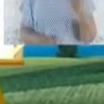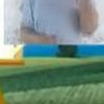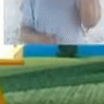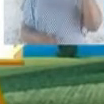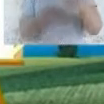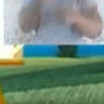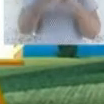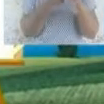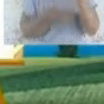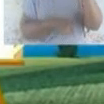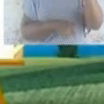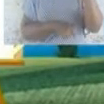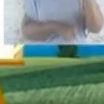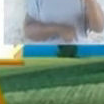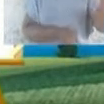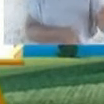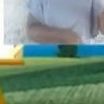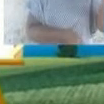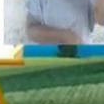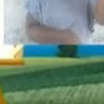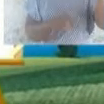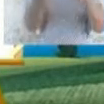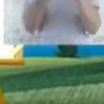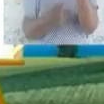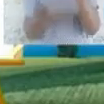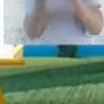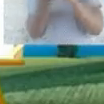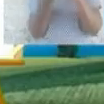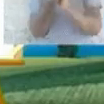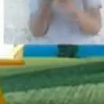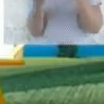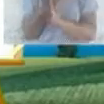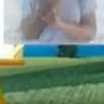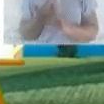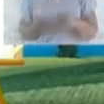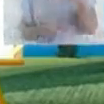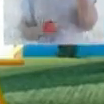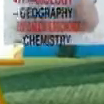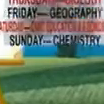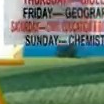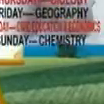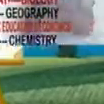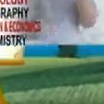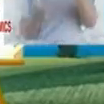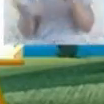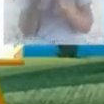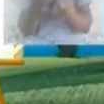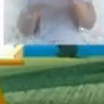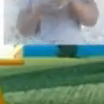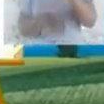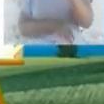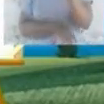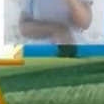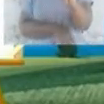day from 12 noon to 1 p.m. beginning from Monday, April 6, 2020. The subjects selected for